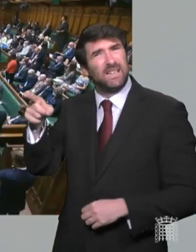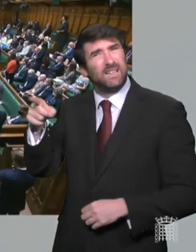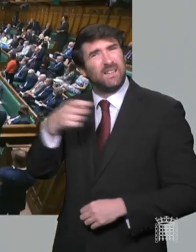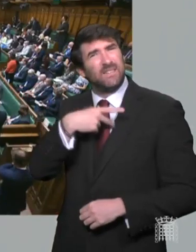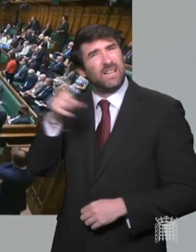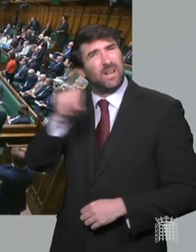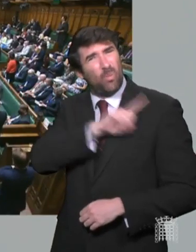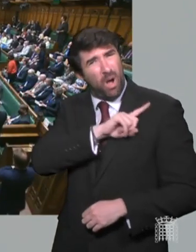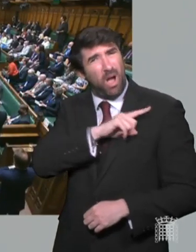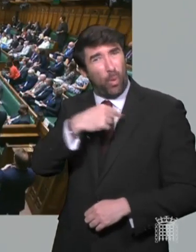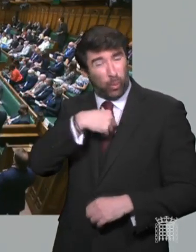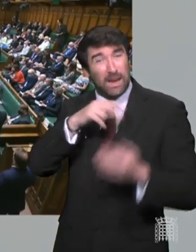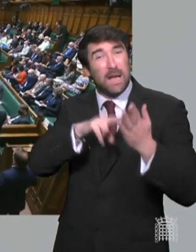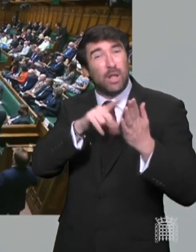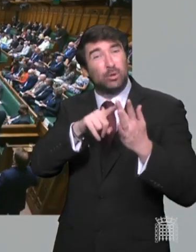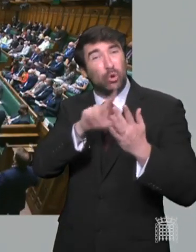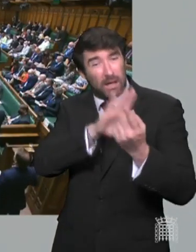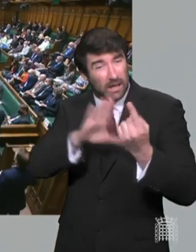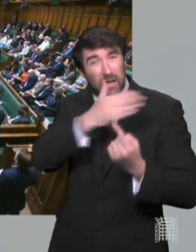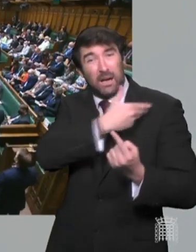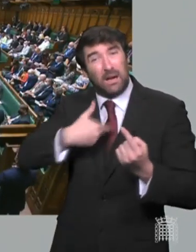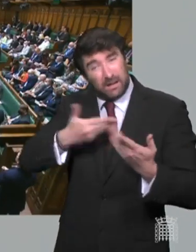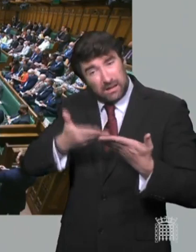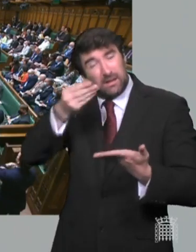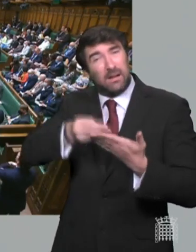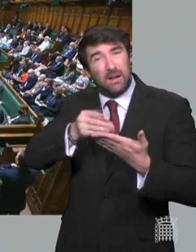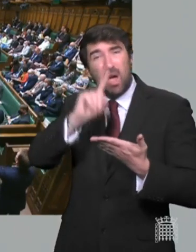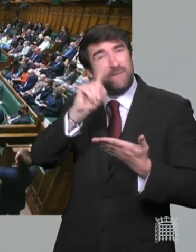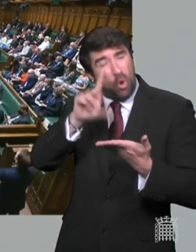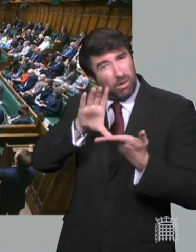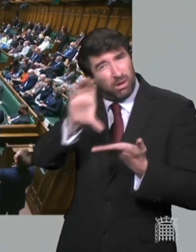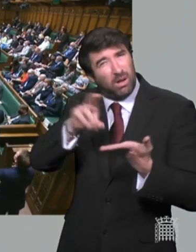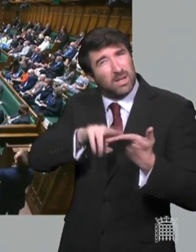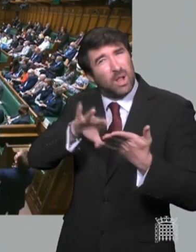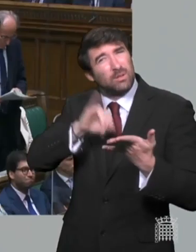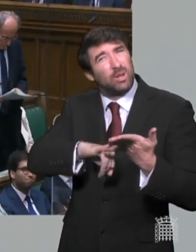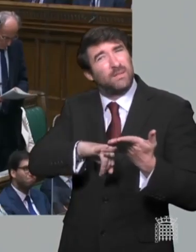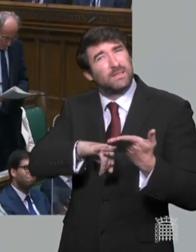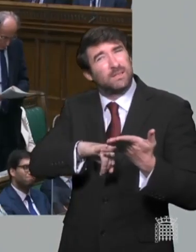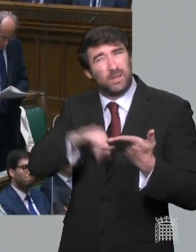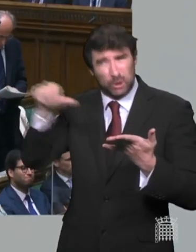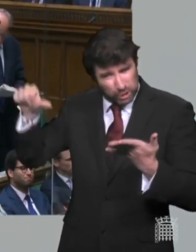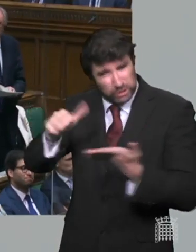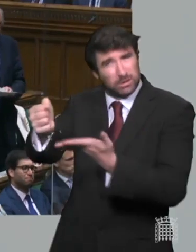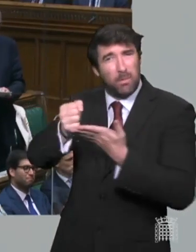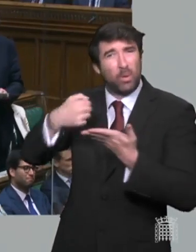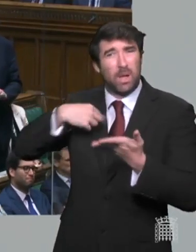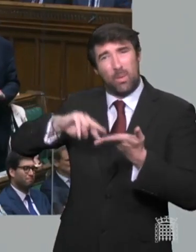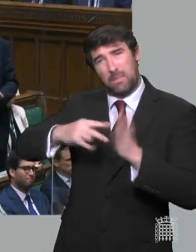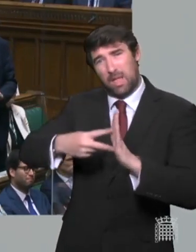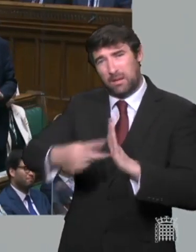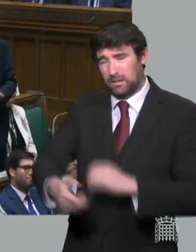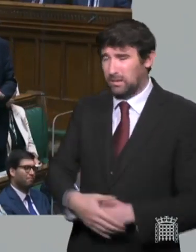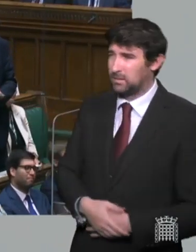Final question, Peter Bone. Thank you, Mr Speaker. This Friday, I have a private member's bill, Asylum